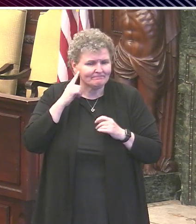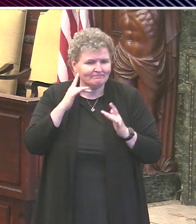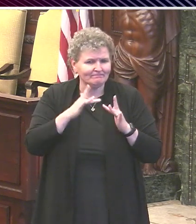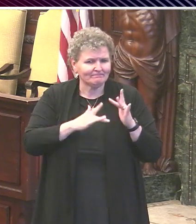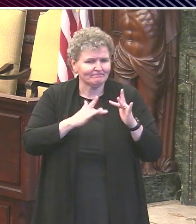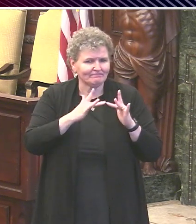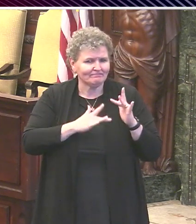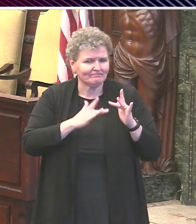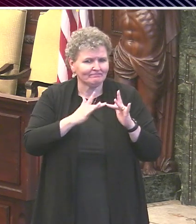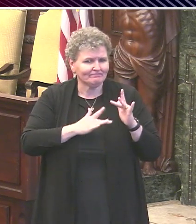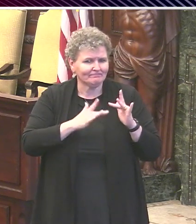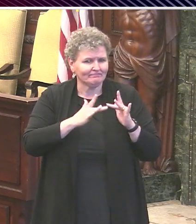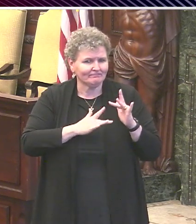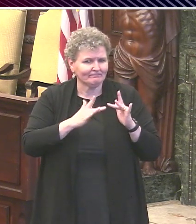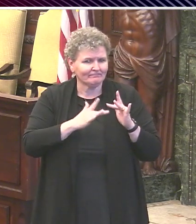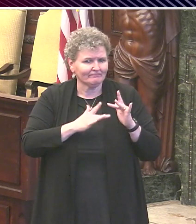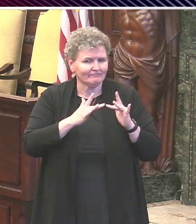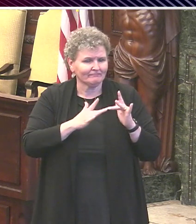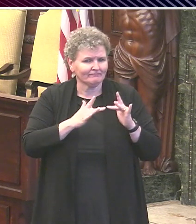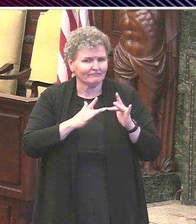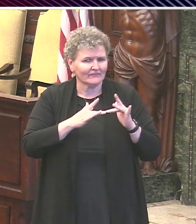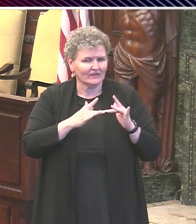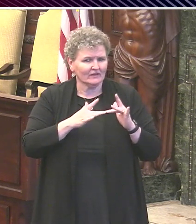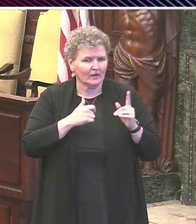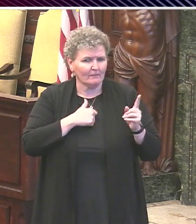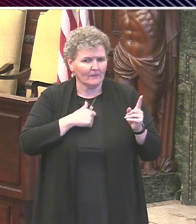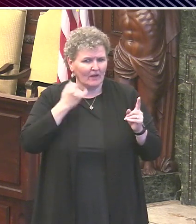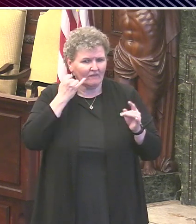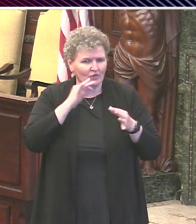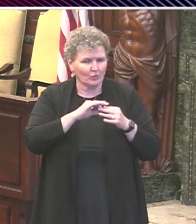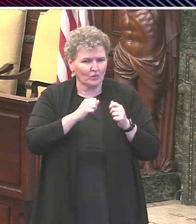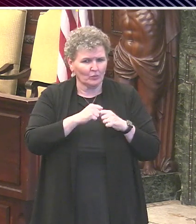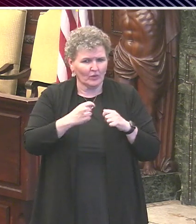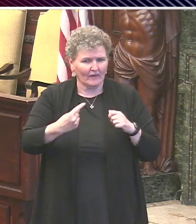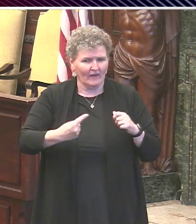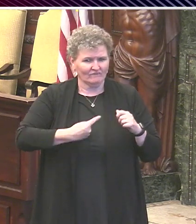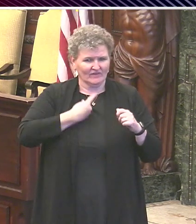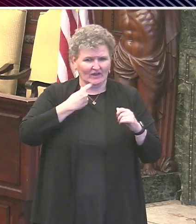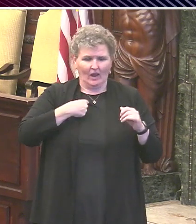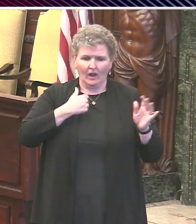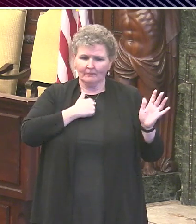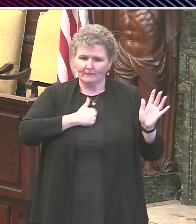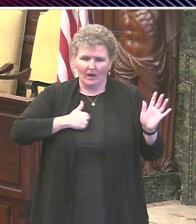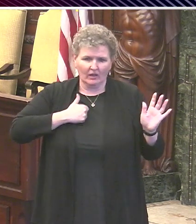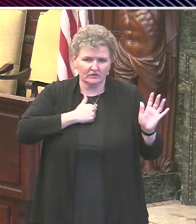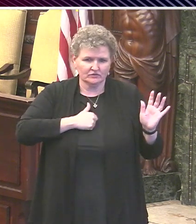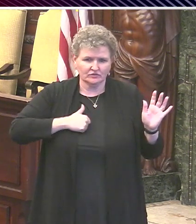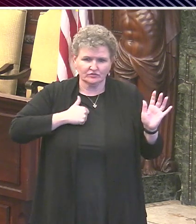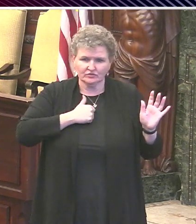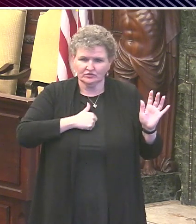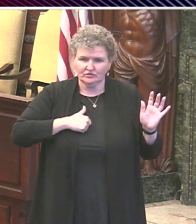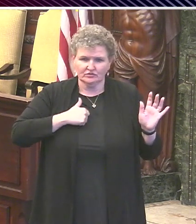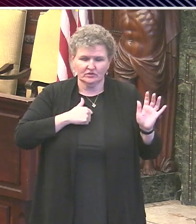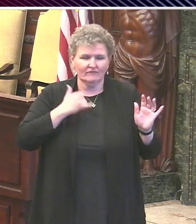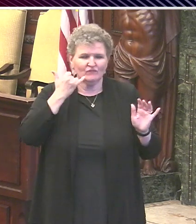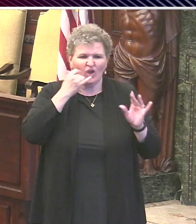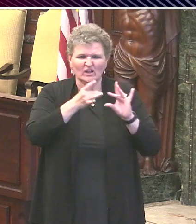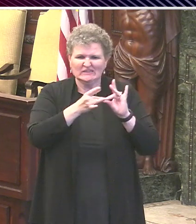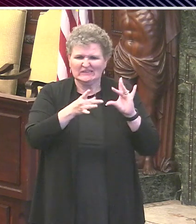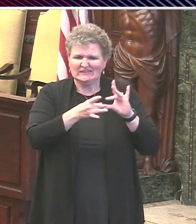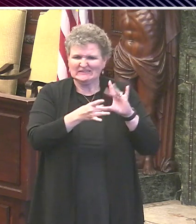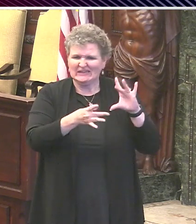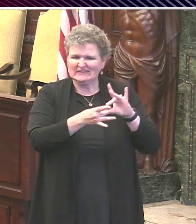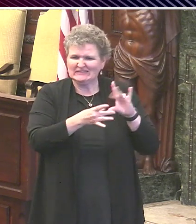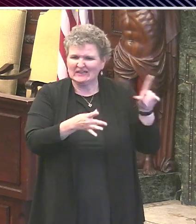that's offended by the use of the word God, I apologize. Mike, the meeting will entail both